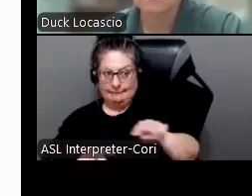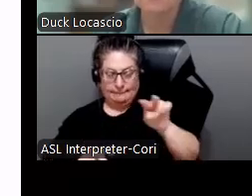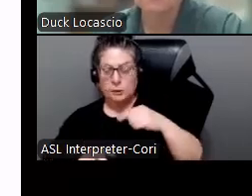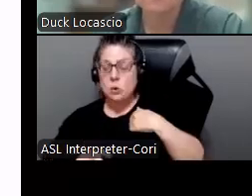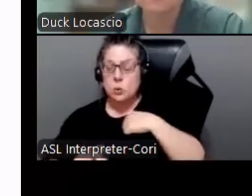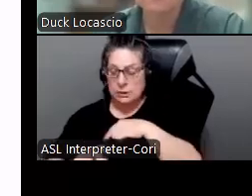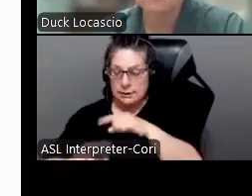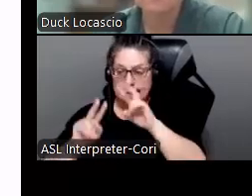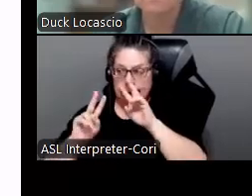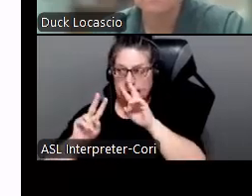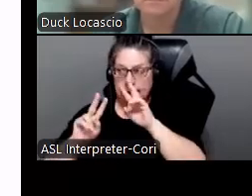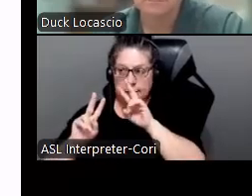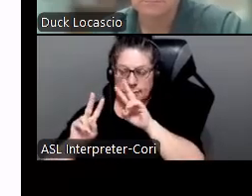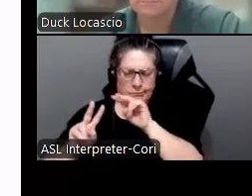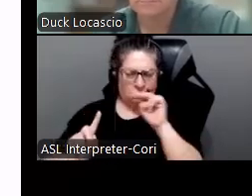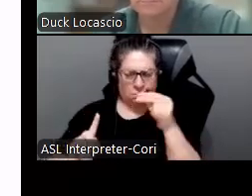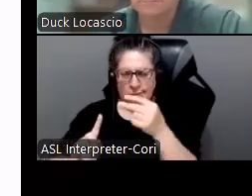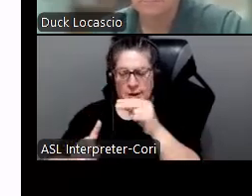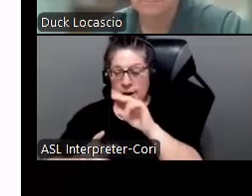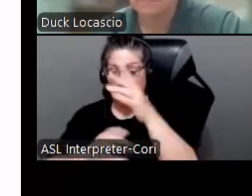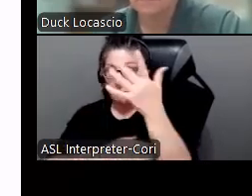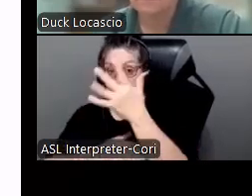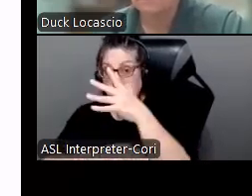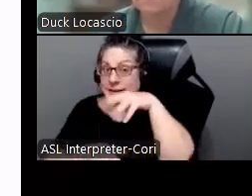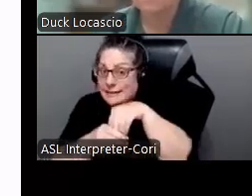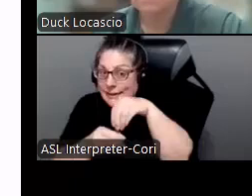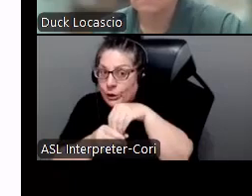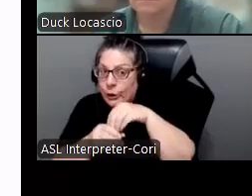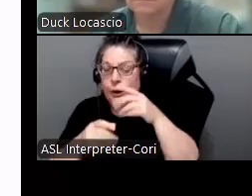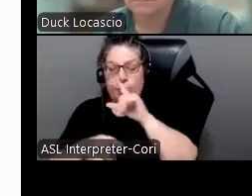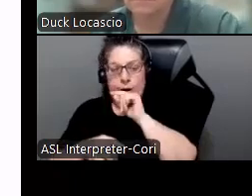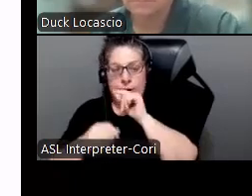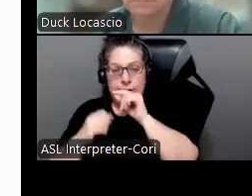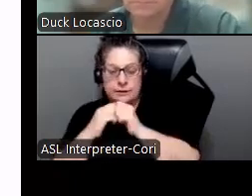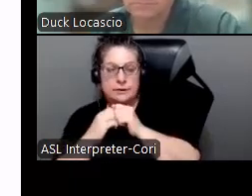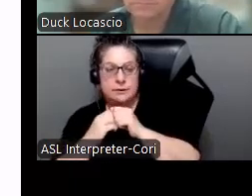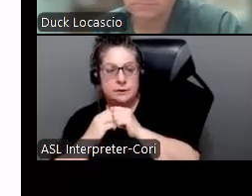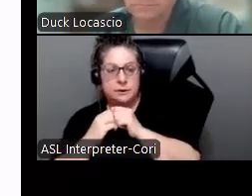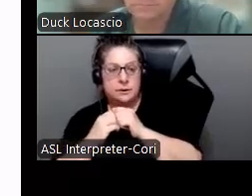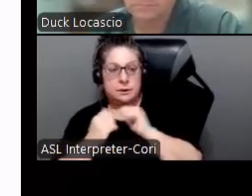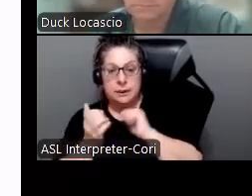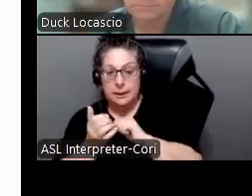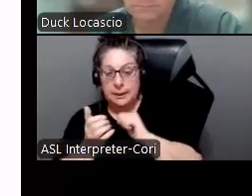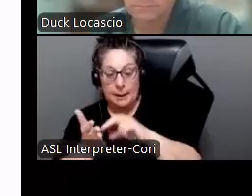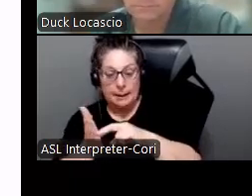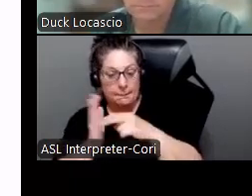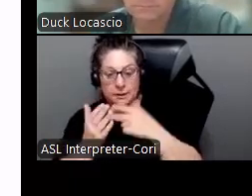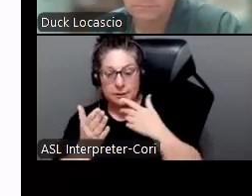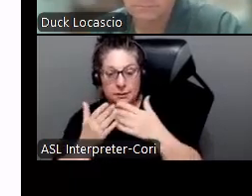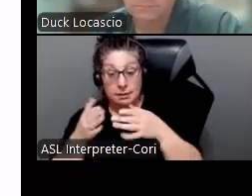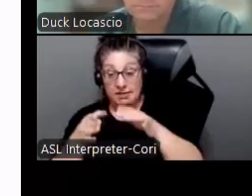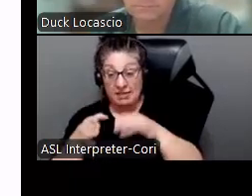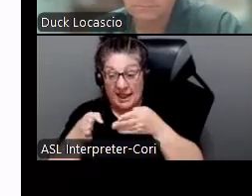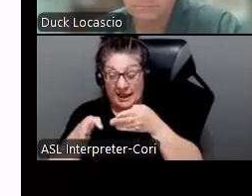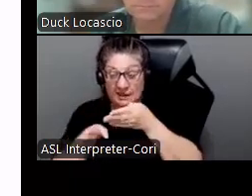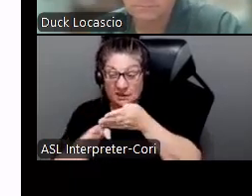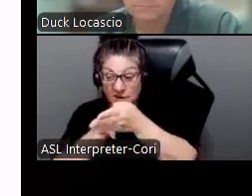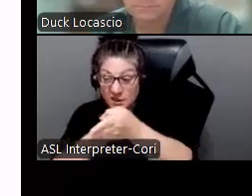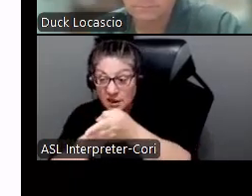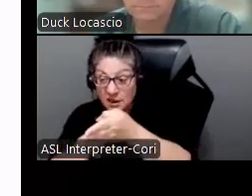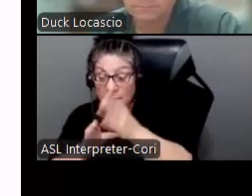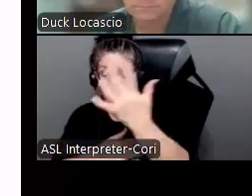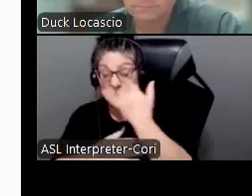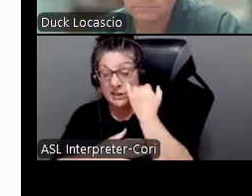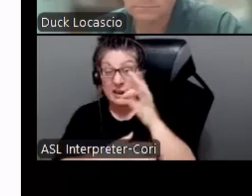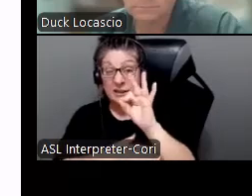at forest interior birds and the idea that in a given tract of forest, so long as